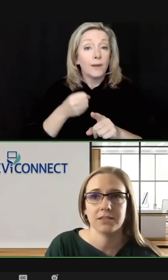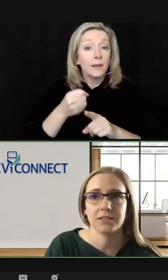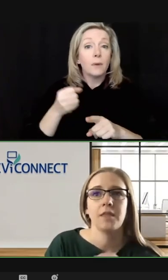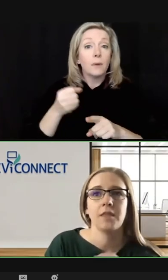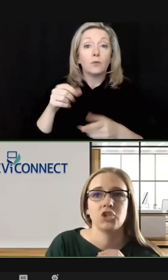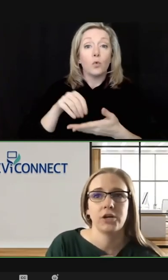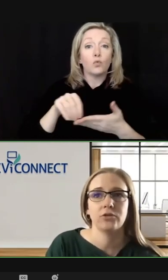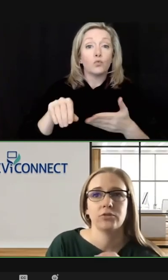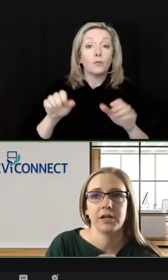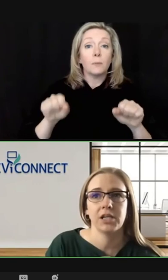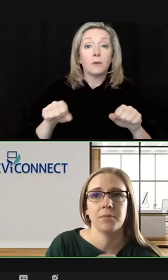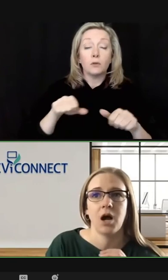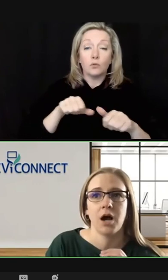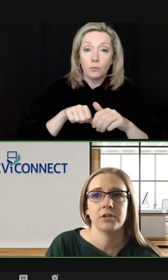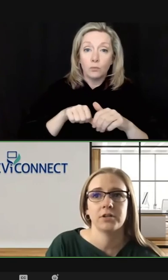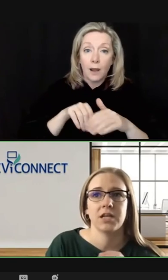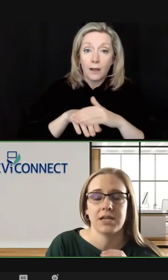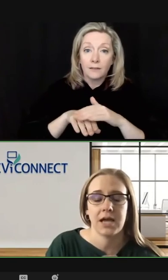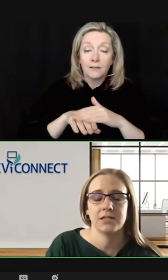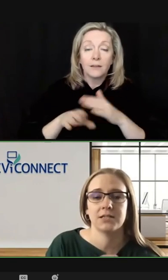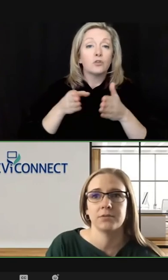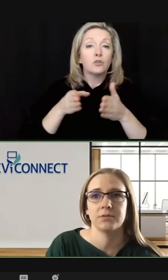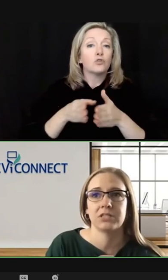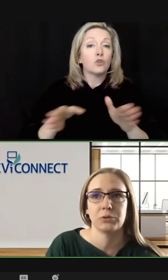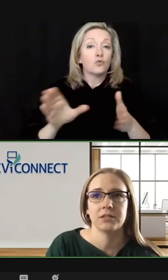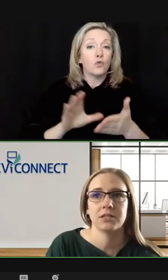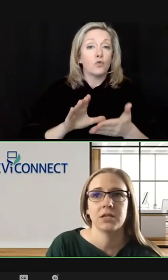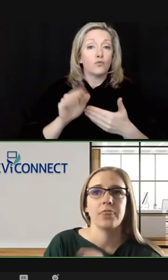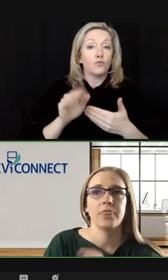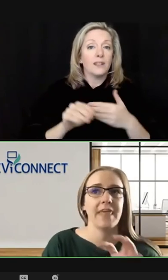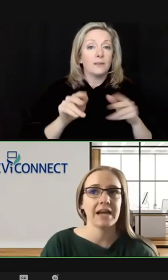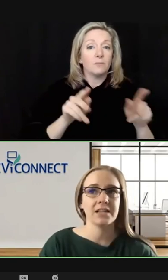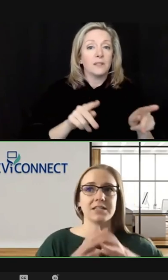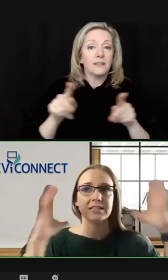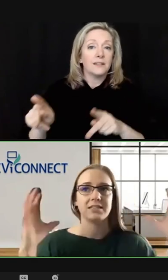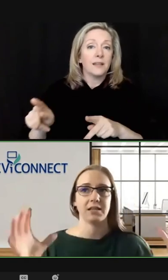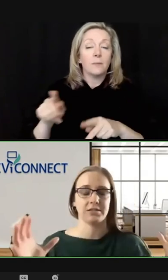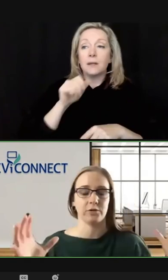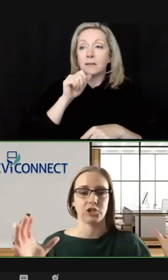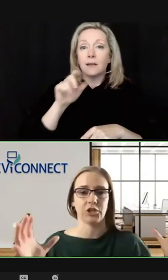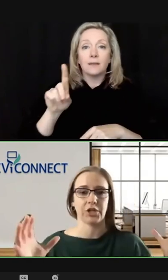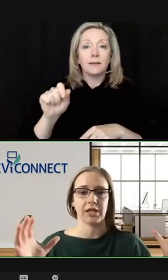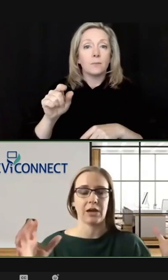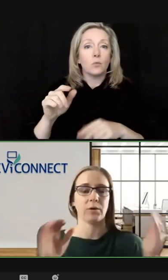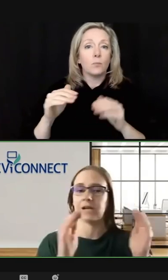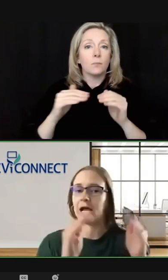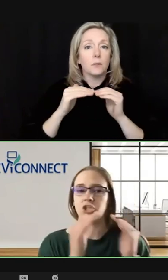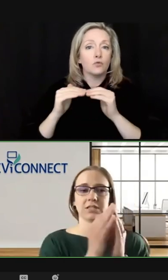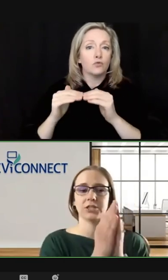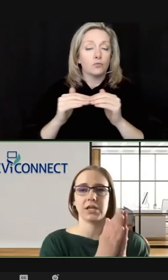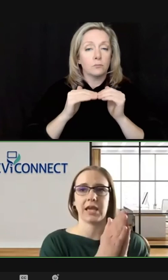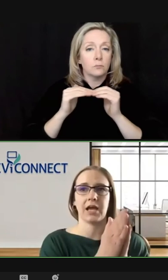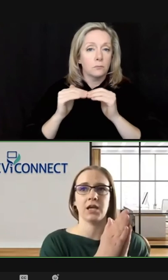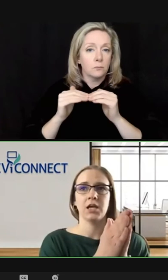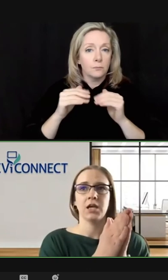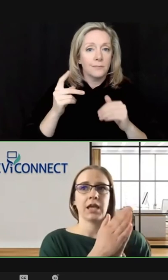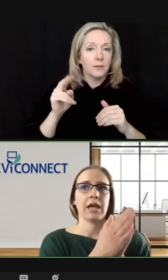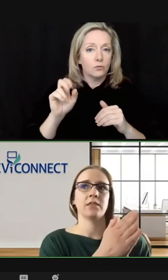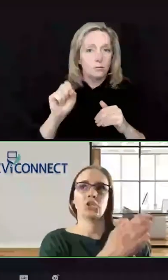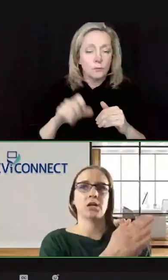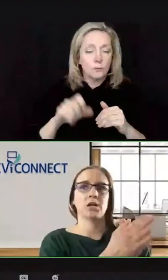progress in the general curriculum offered to non-disabled students. That is the extent of which you're looking at. We're not just looking